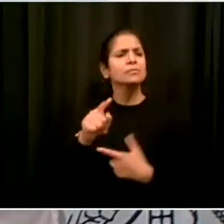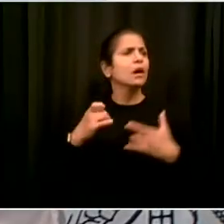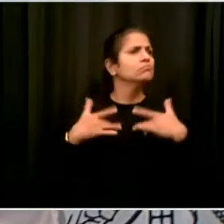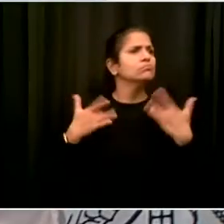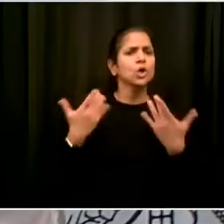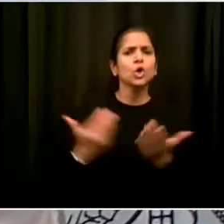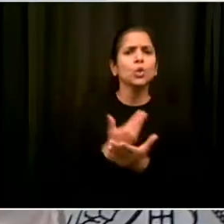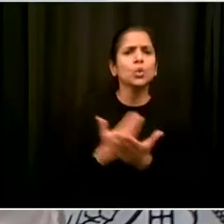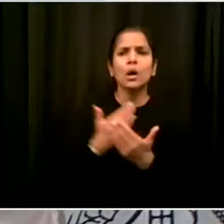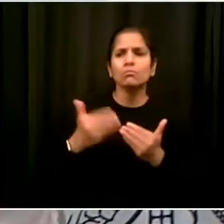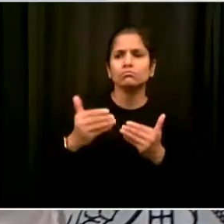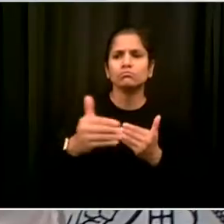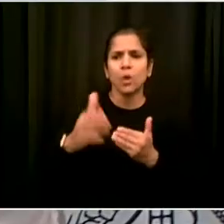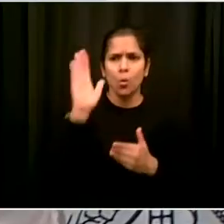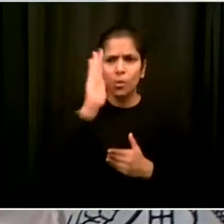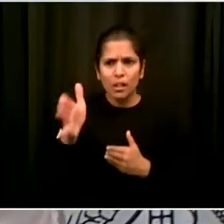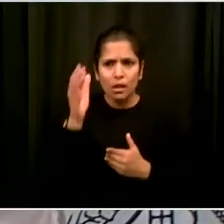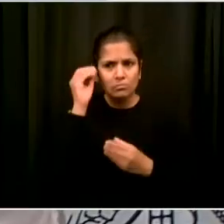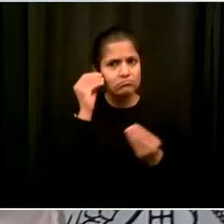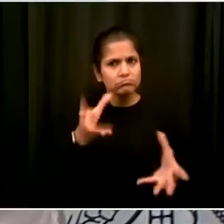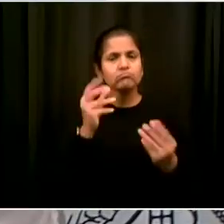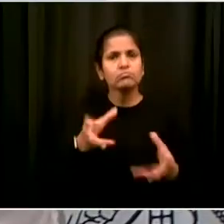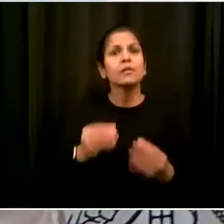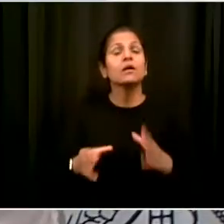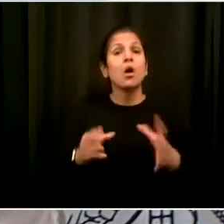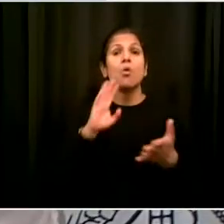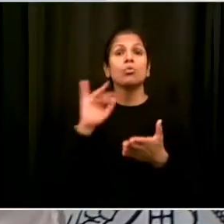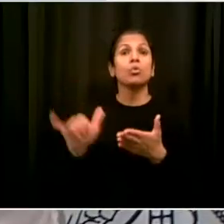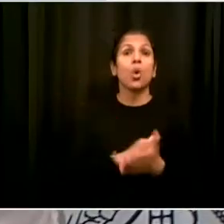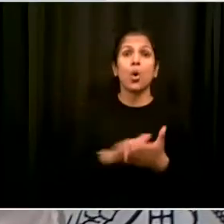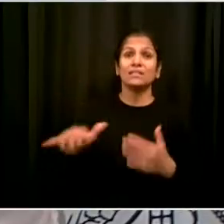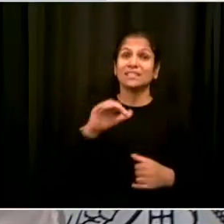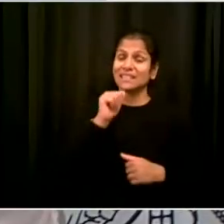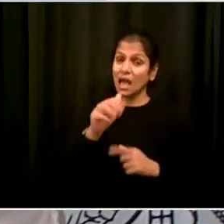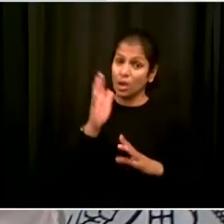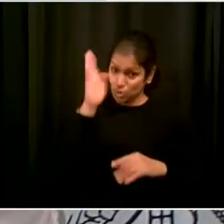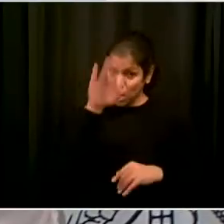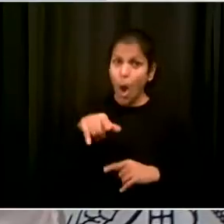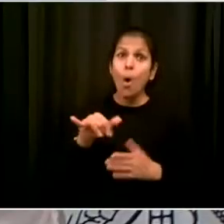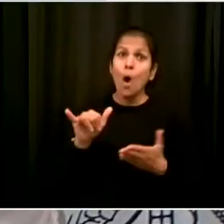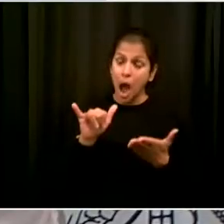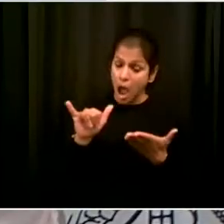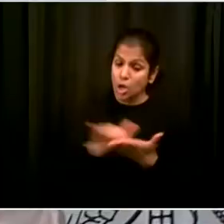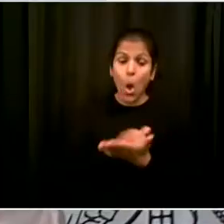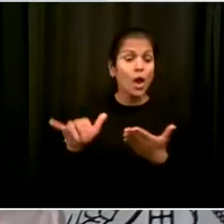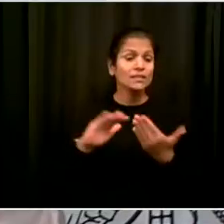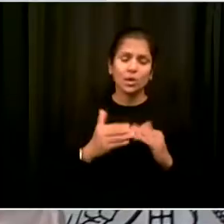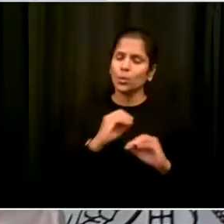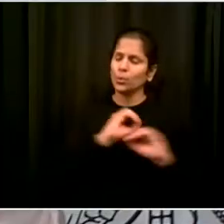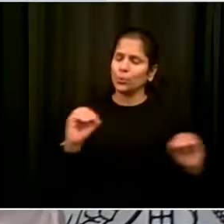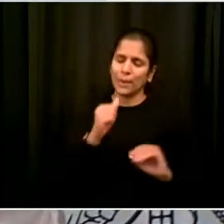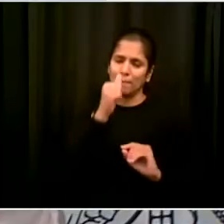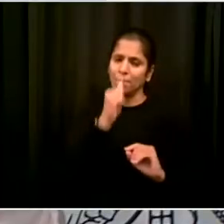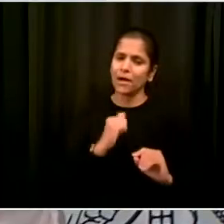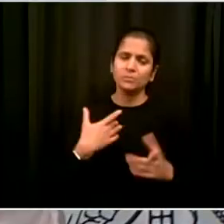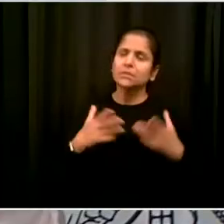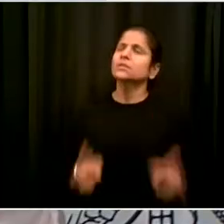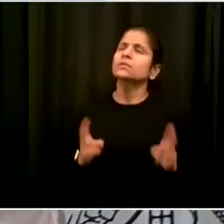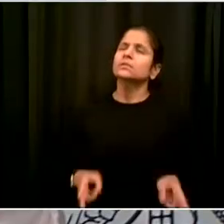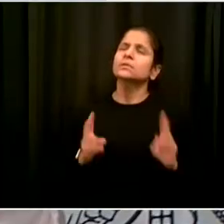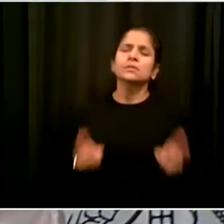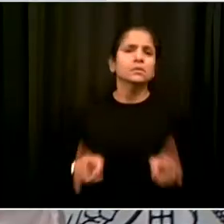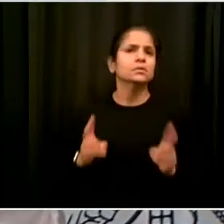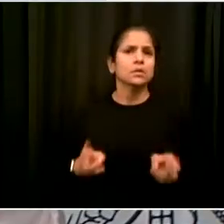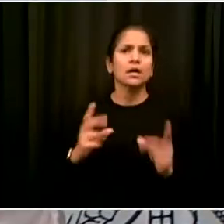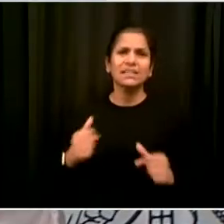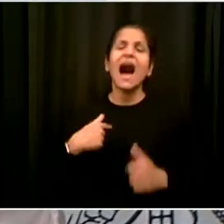patient people, but people should be confident. The updates will keep coming, including very granular information about where people in each